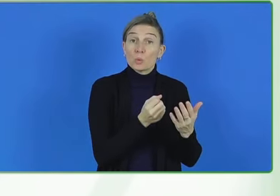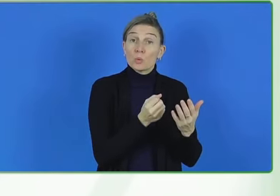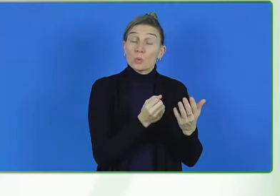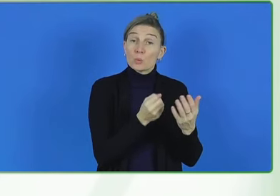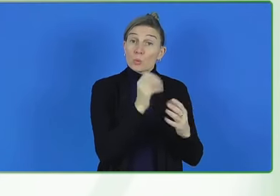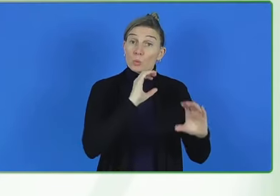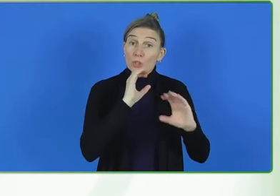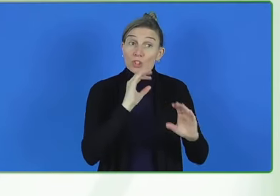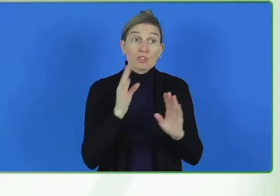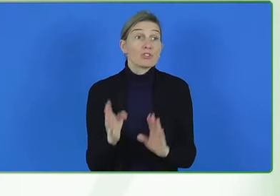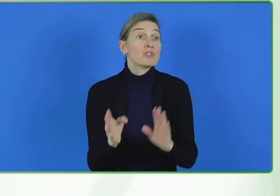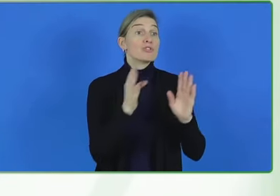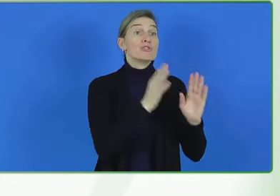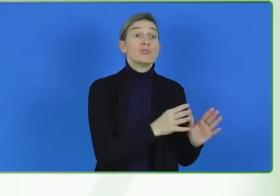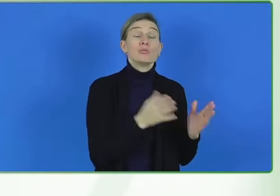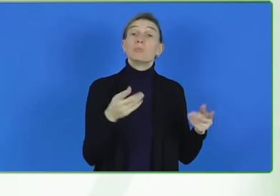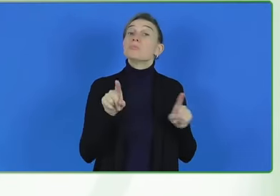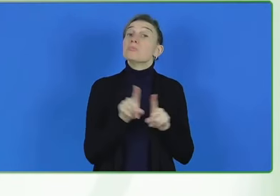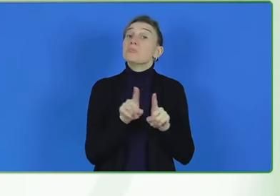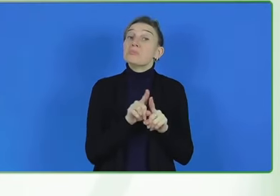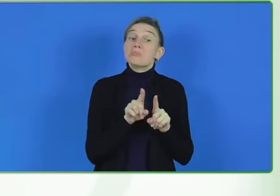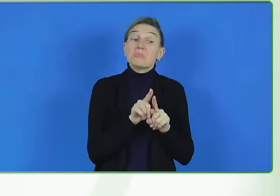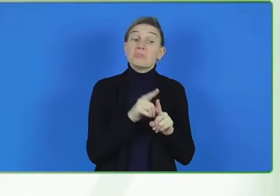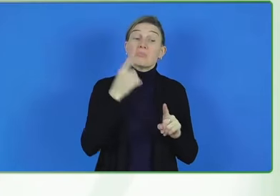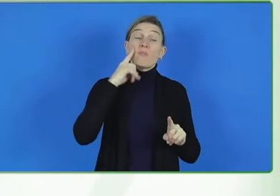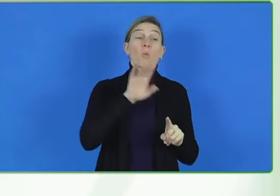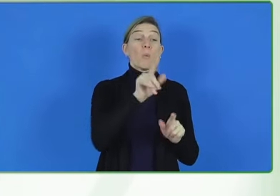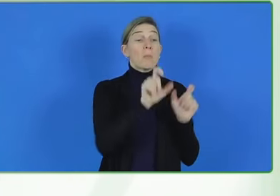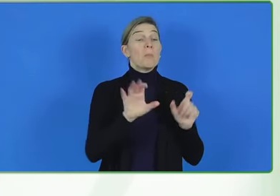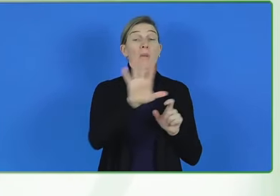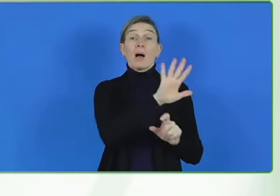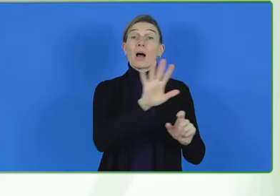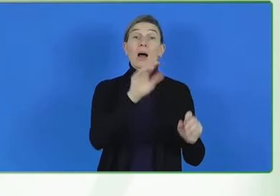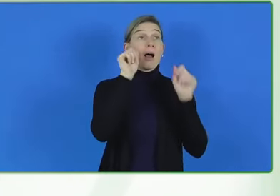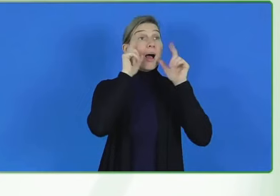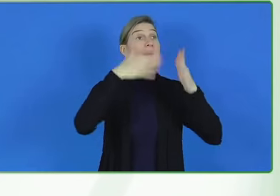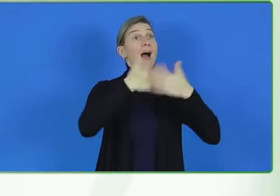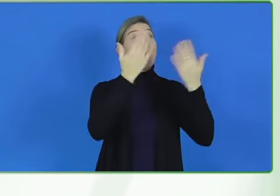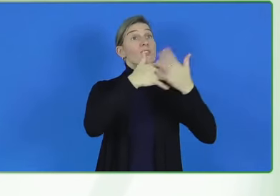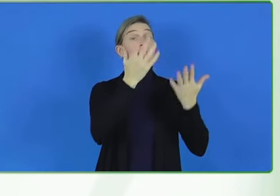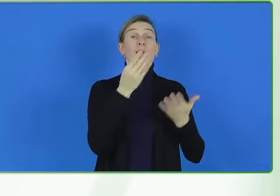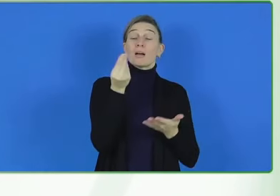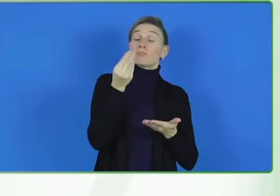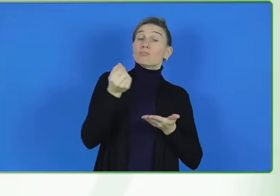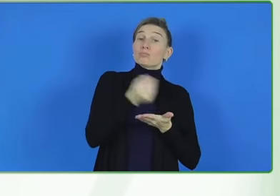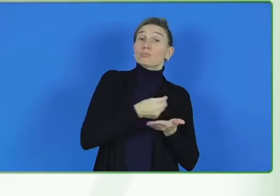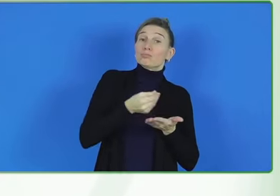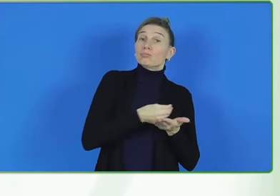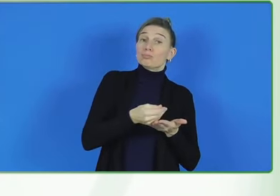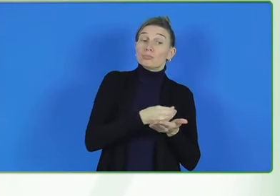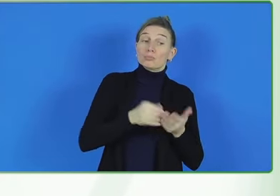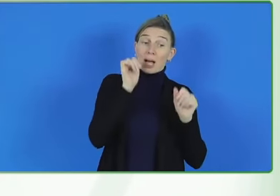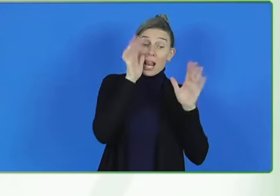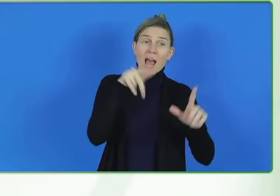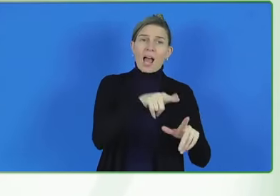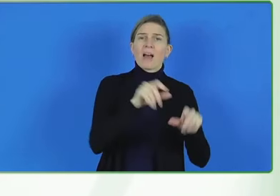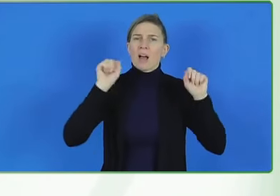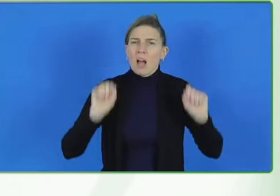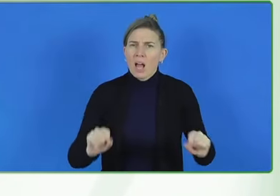inclusive livelihood programs that often involve providing training and support in